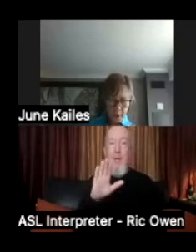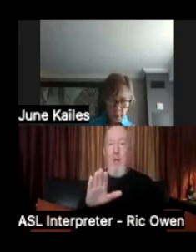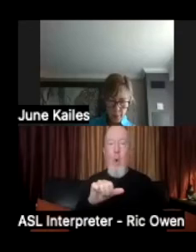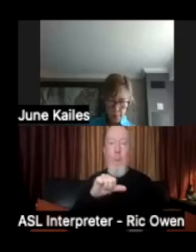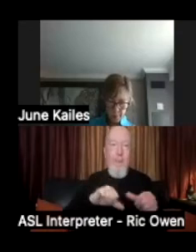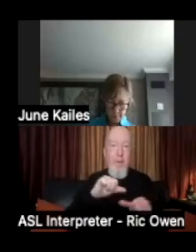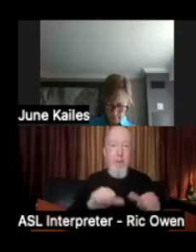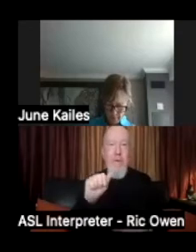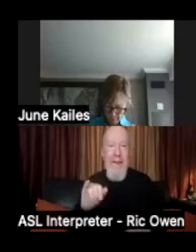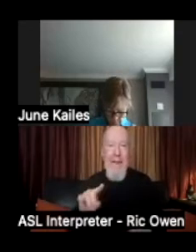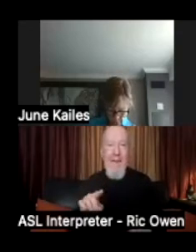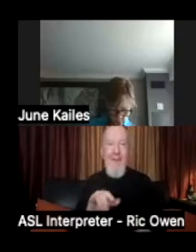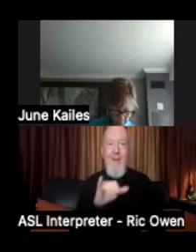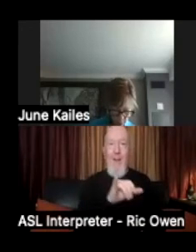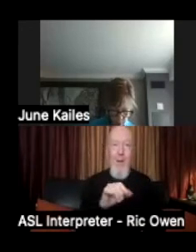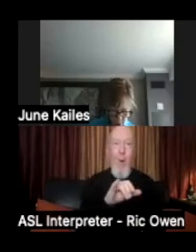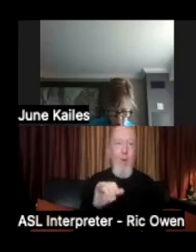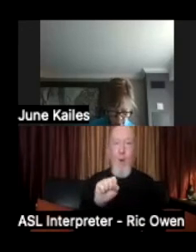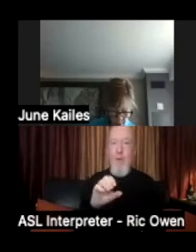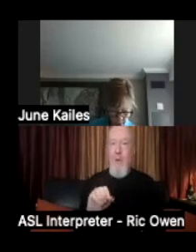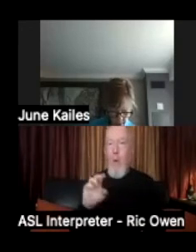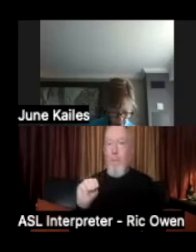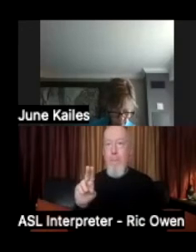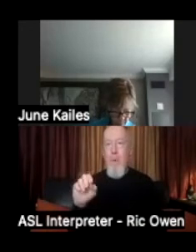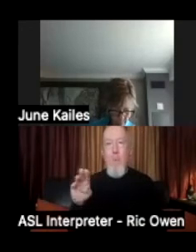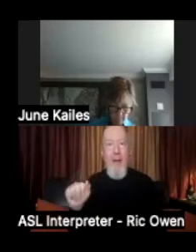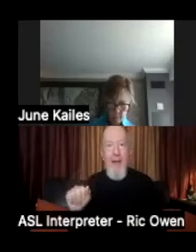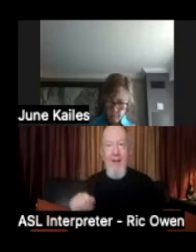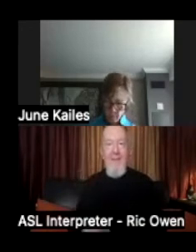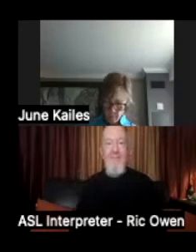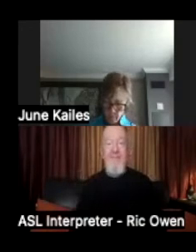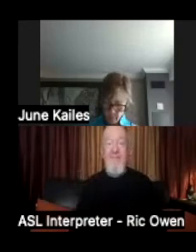Yo. You know, we all know that